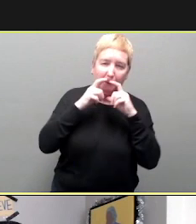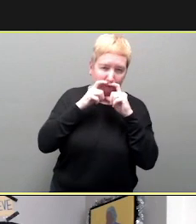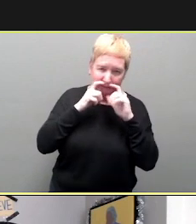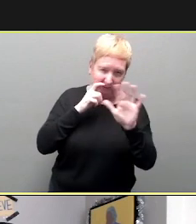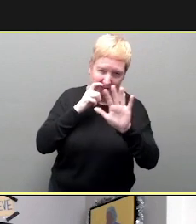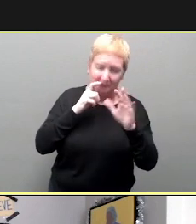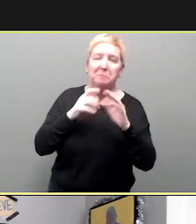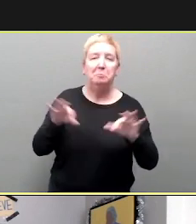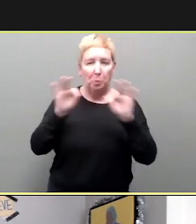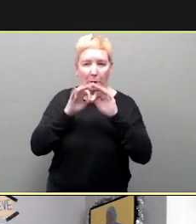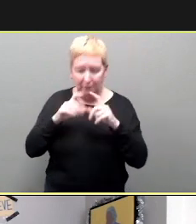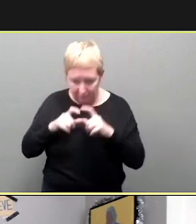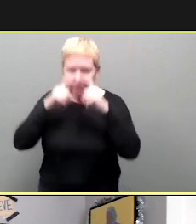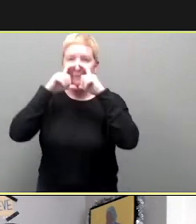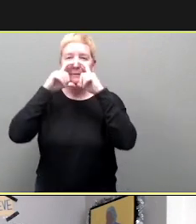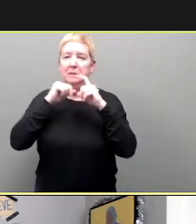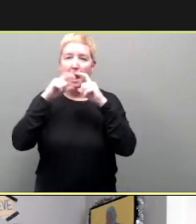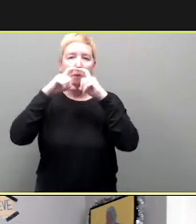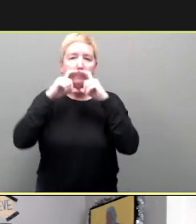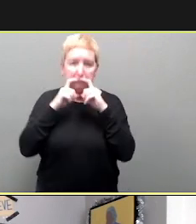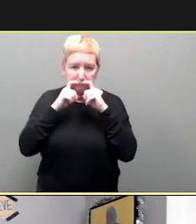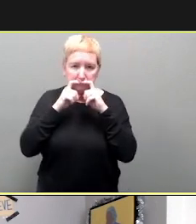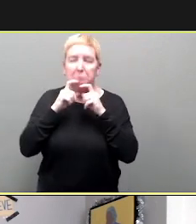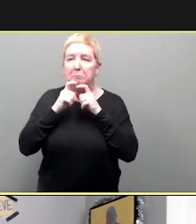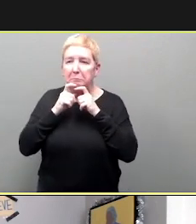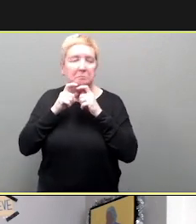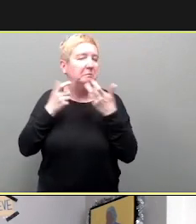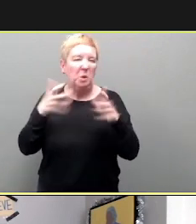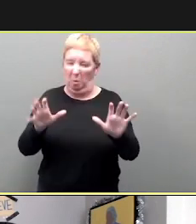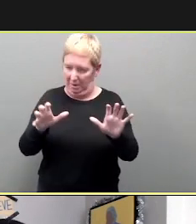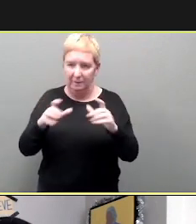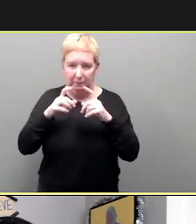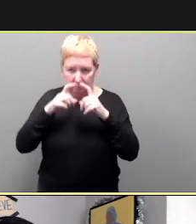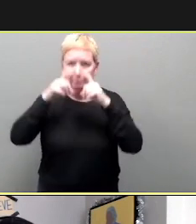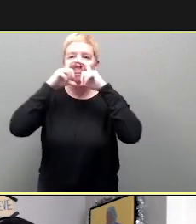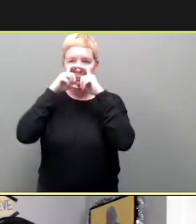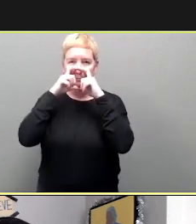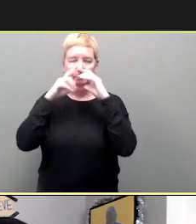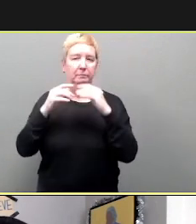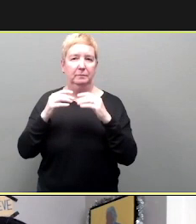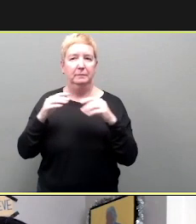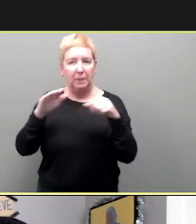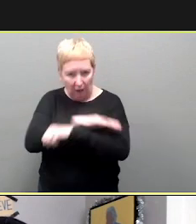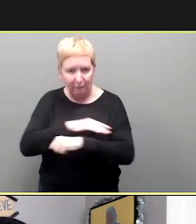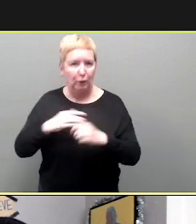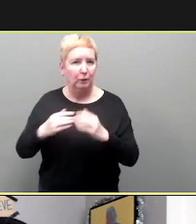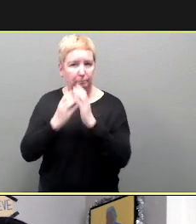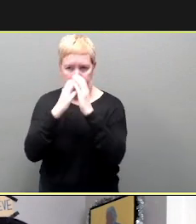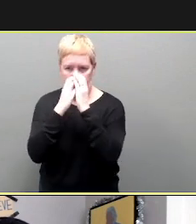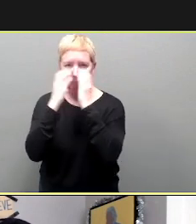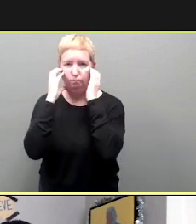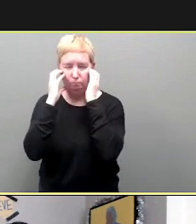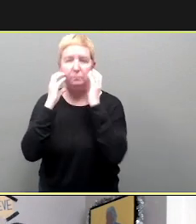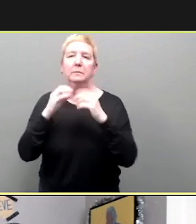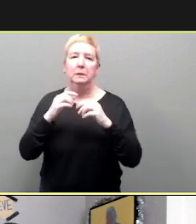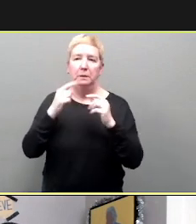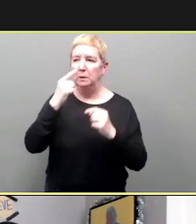or, wear it like that. Just you want to cover your nose and your